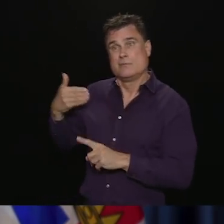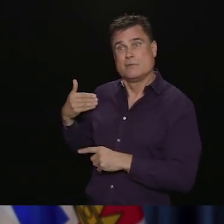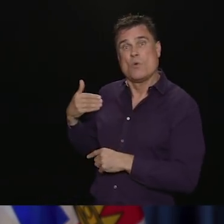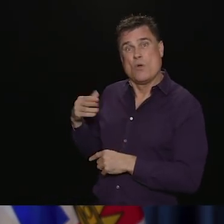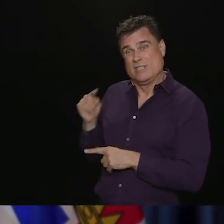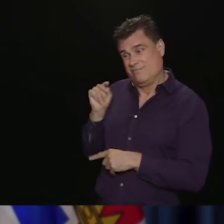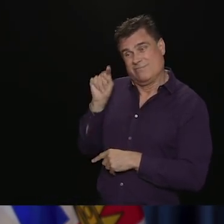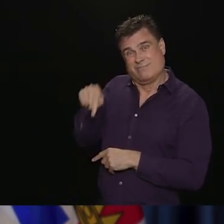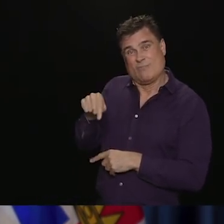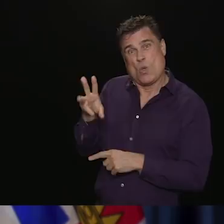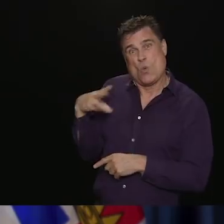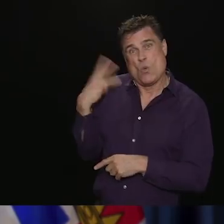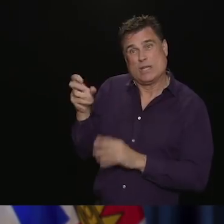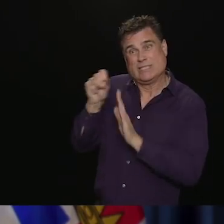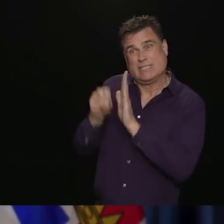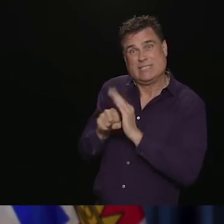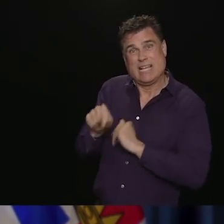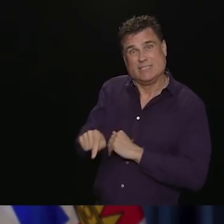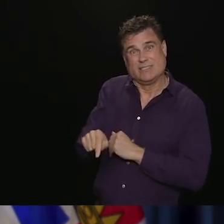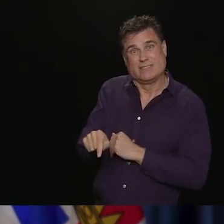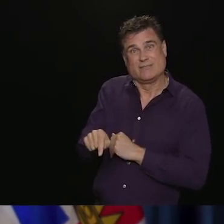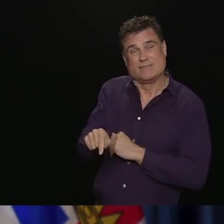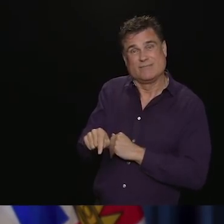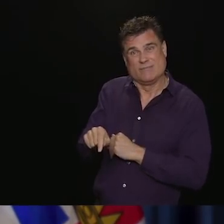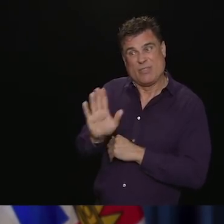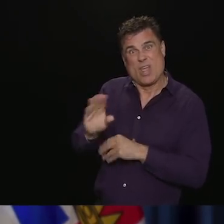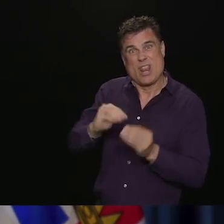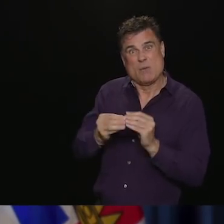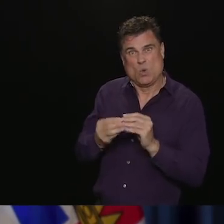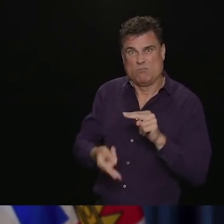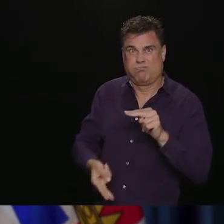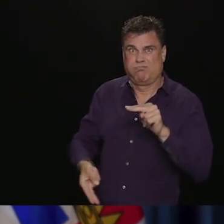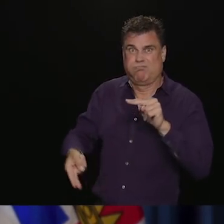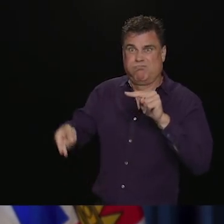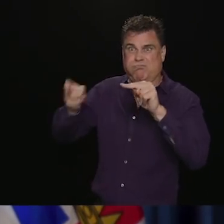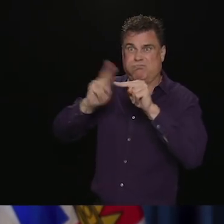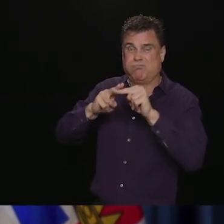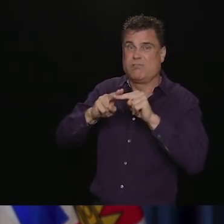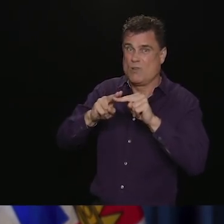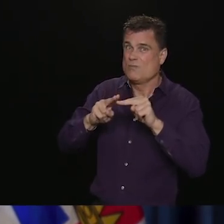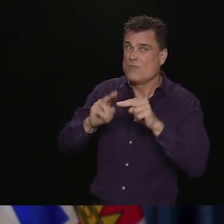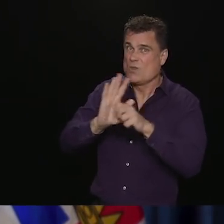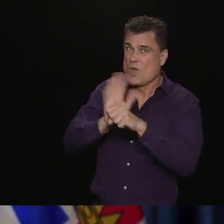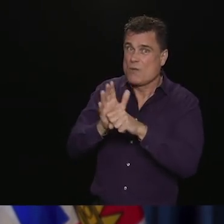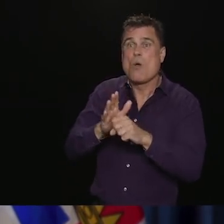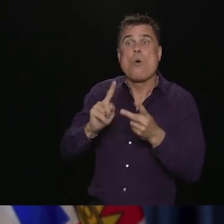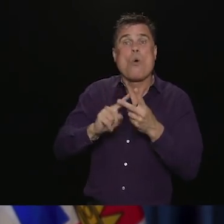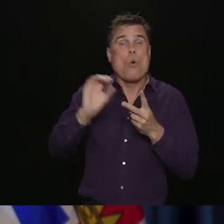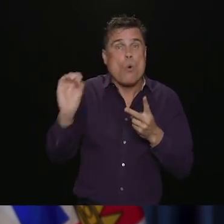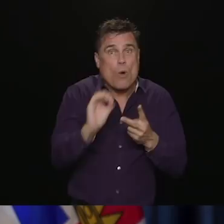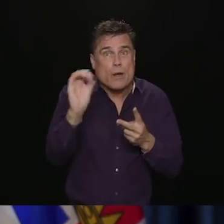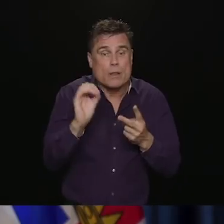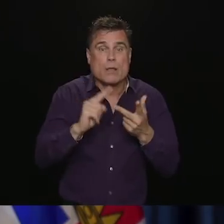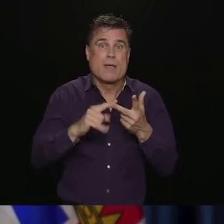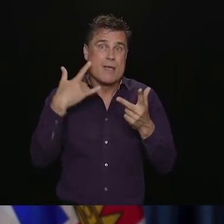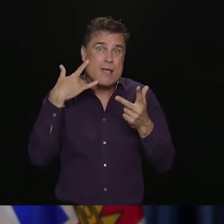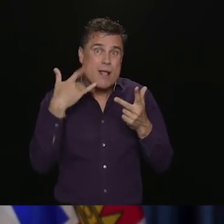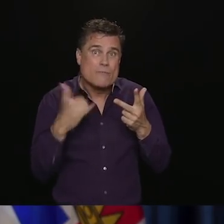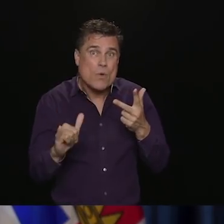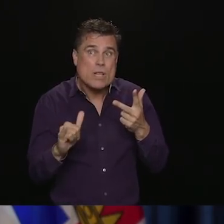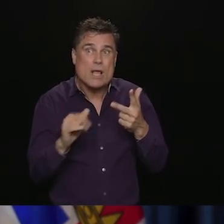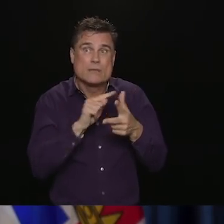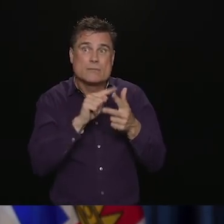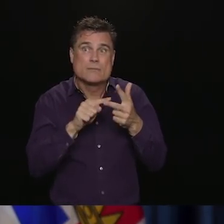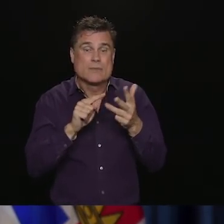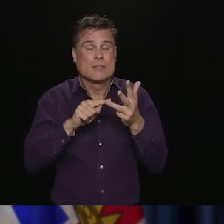at a higher level. Oregon continues to see significant increases. California, Nevada, Arizona, all of those